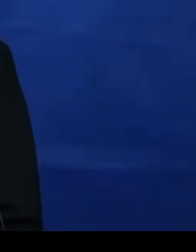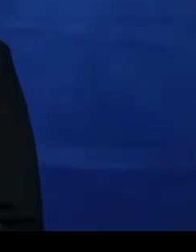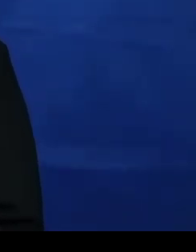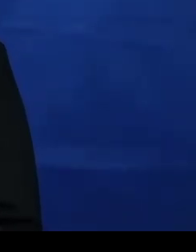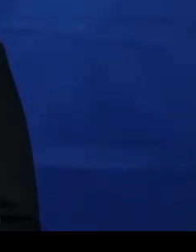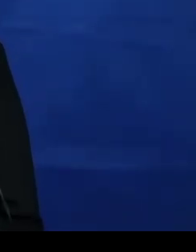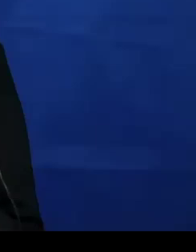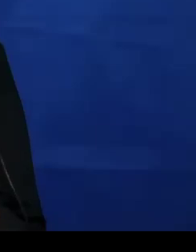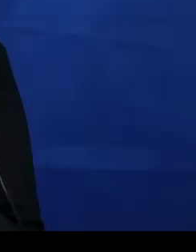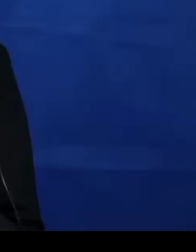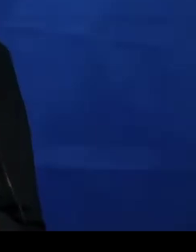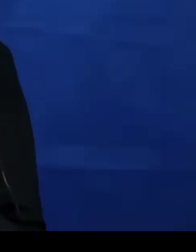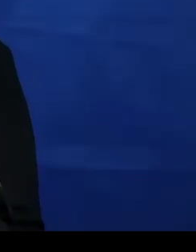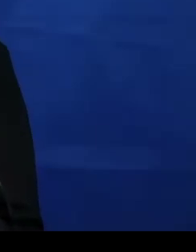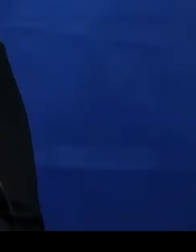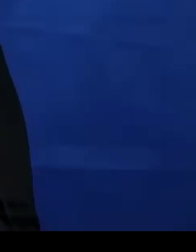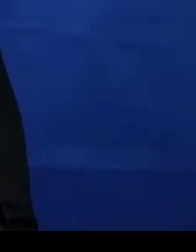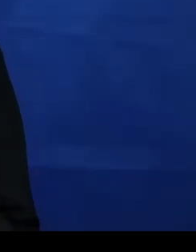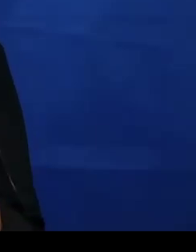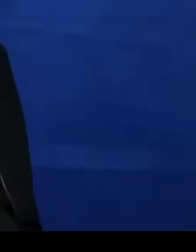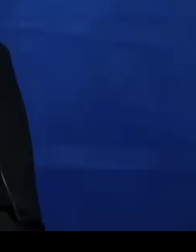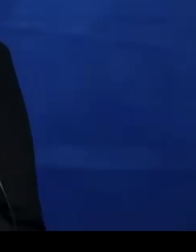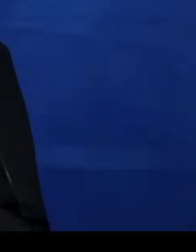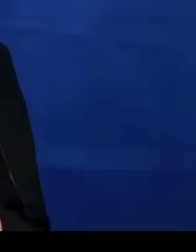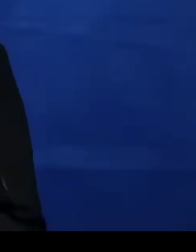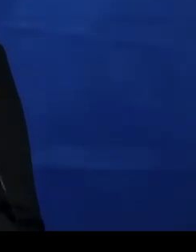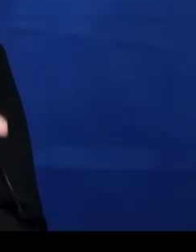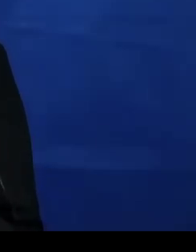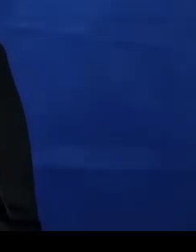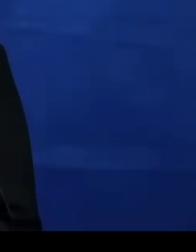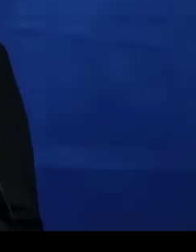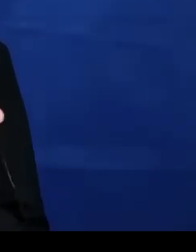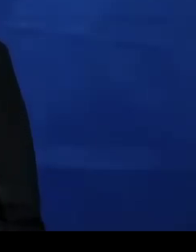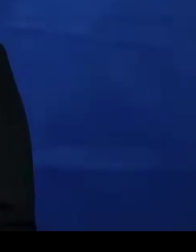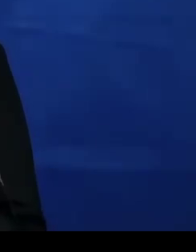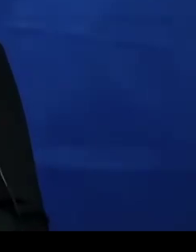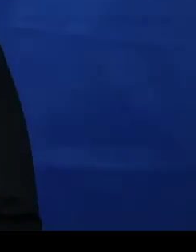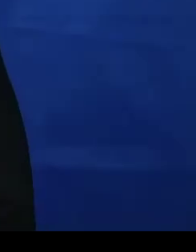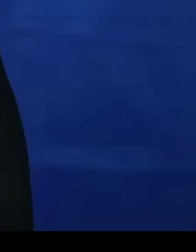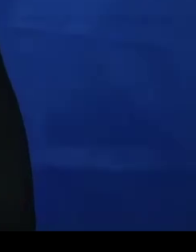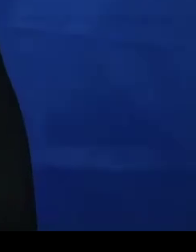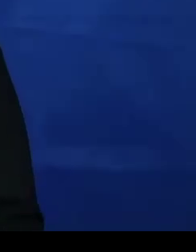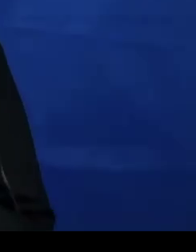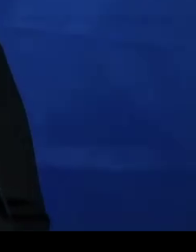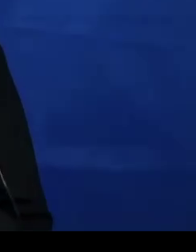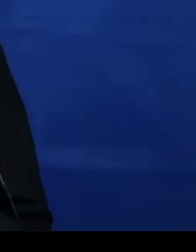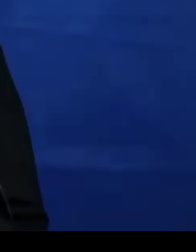really vital ingredient that many of us in this room may feel in our hearts, but might have a hard time knowing how to